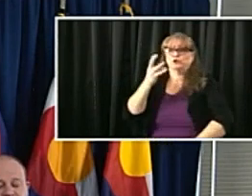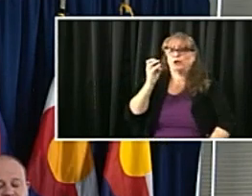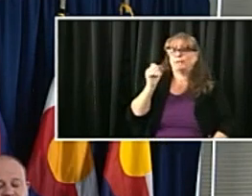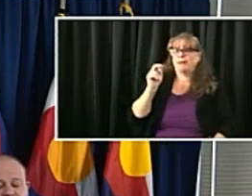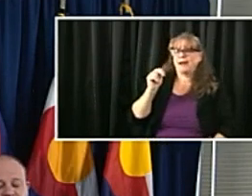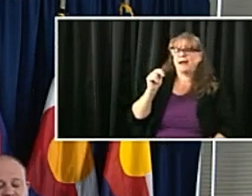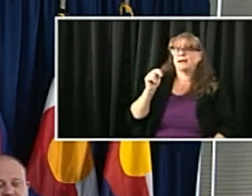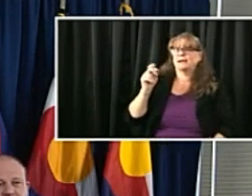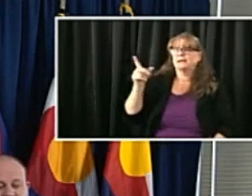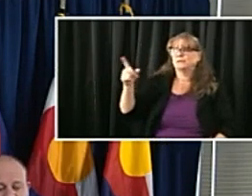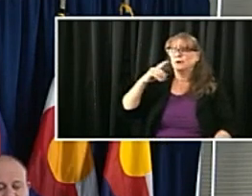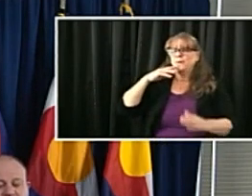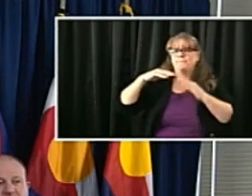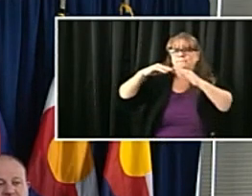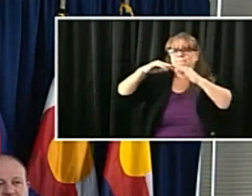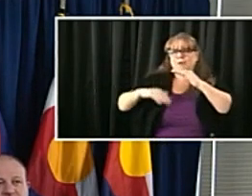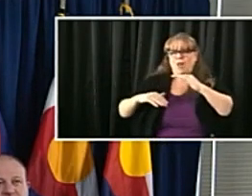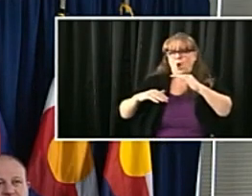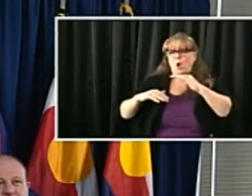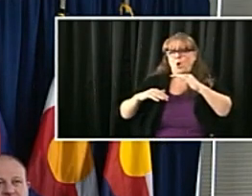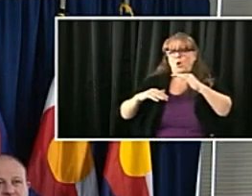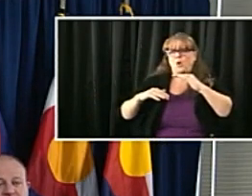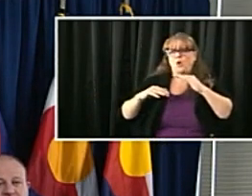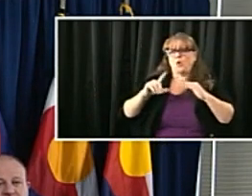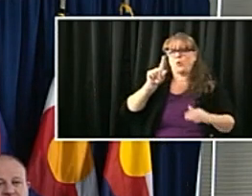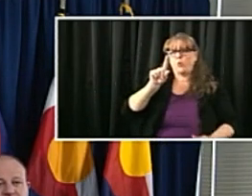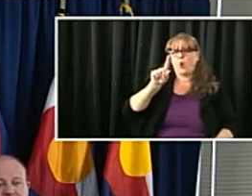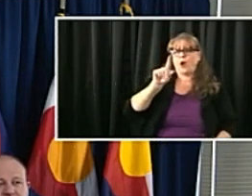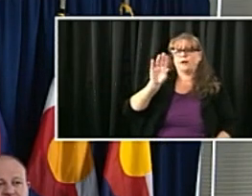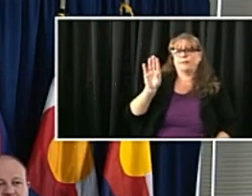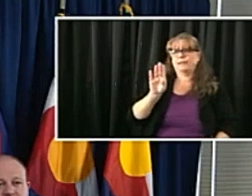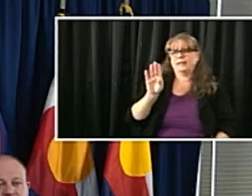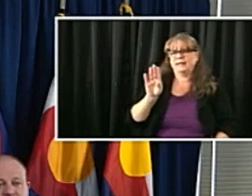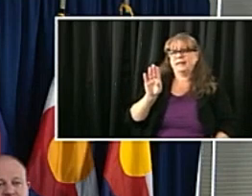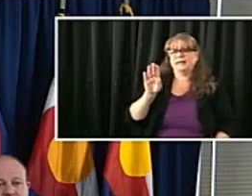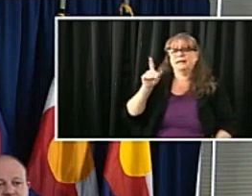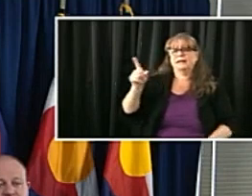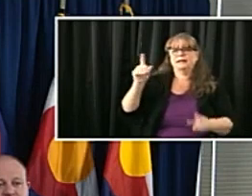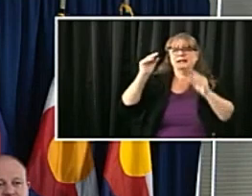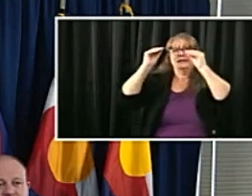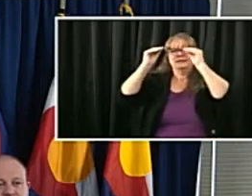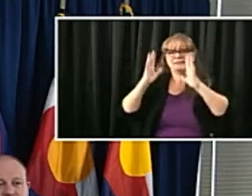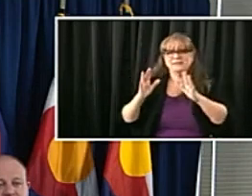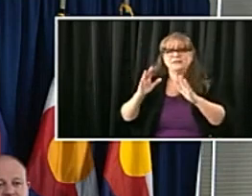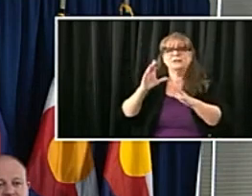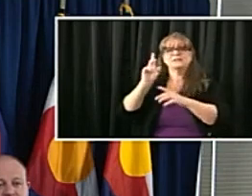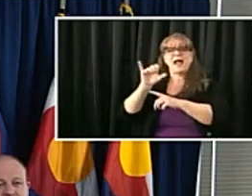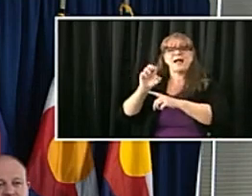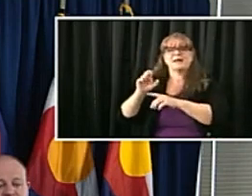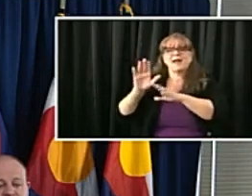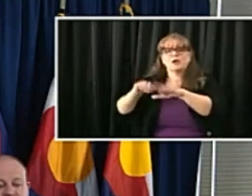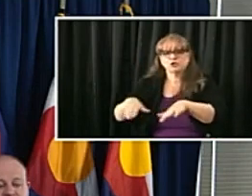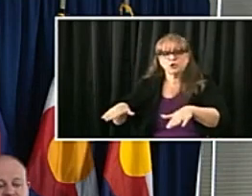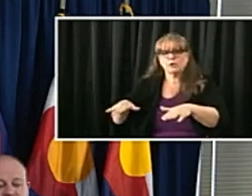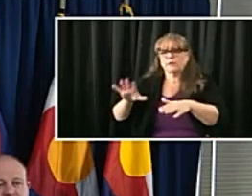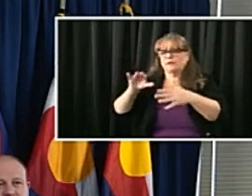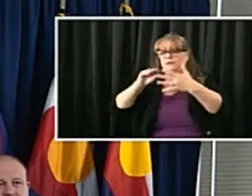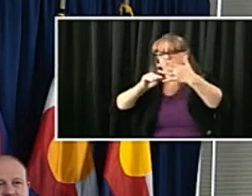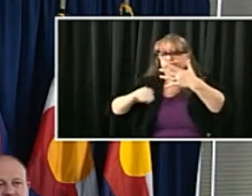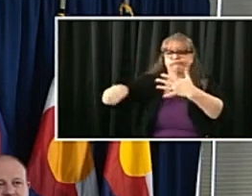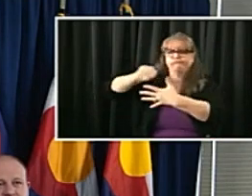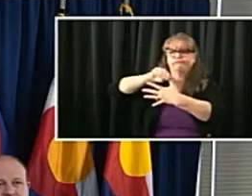part of Phase 1B, that teachers and childcare providers were going to be prioritized. And I'm wondering if you could just talk a little bit